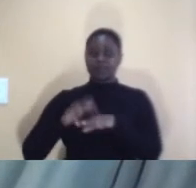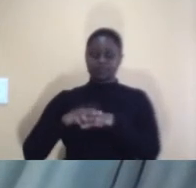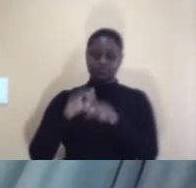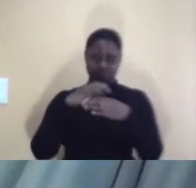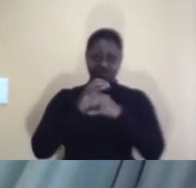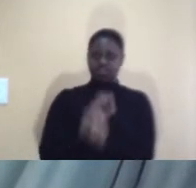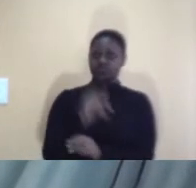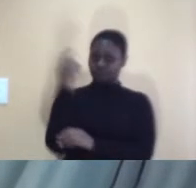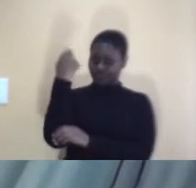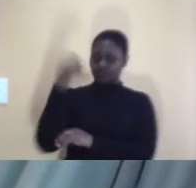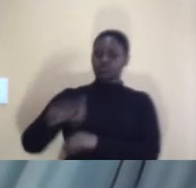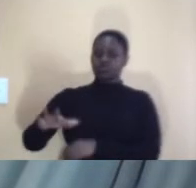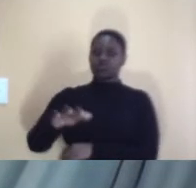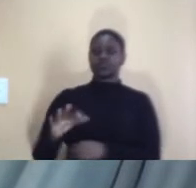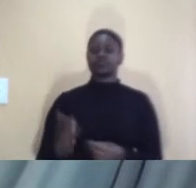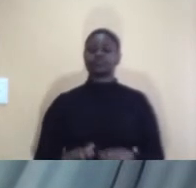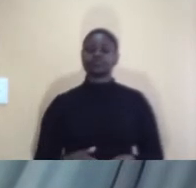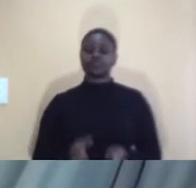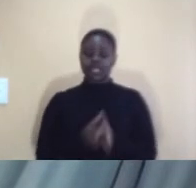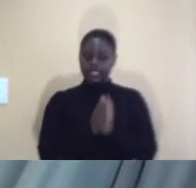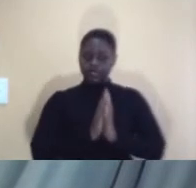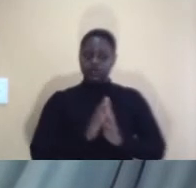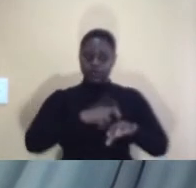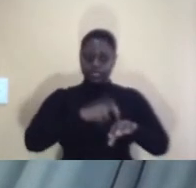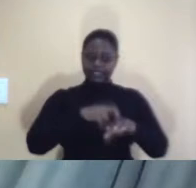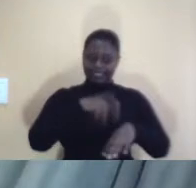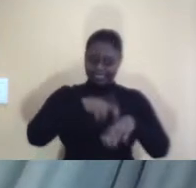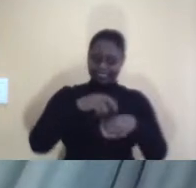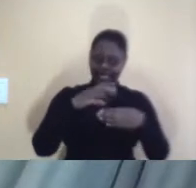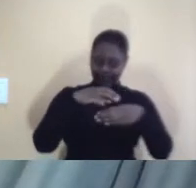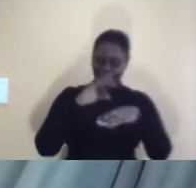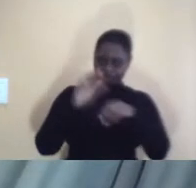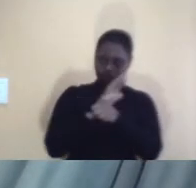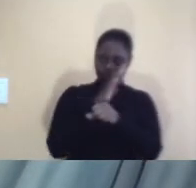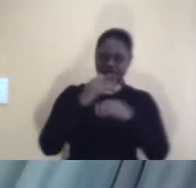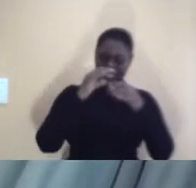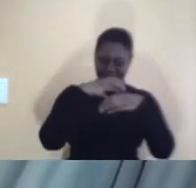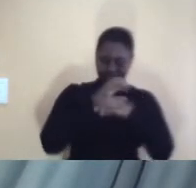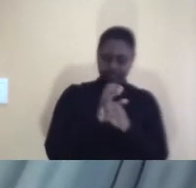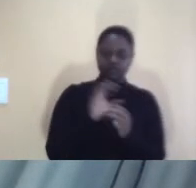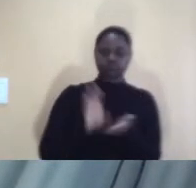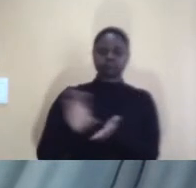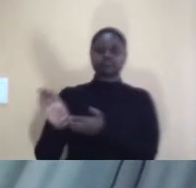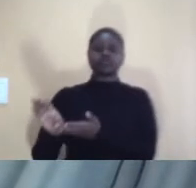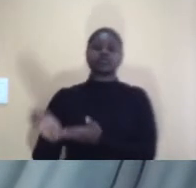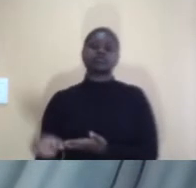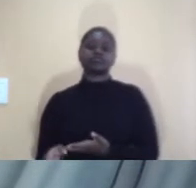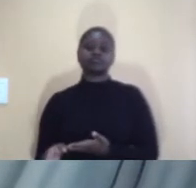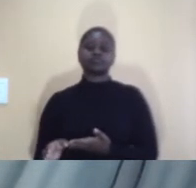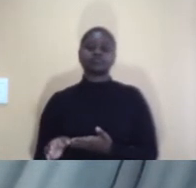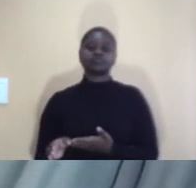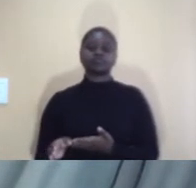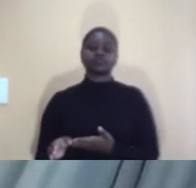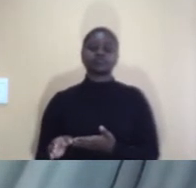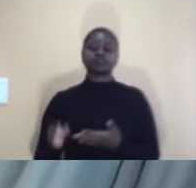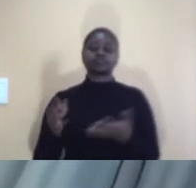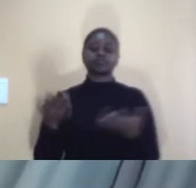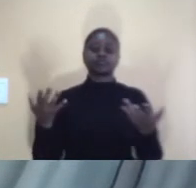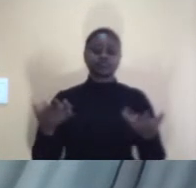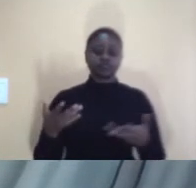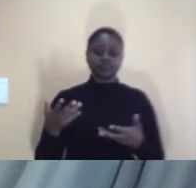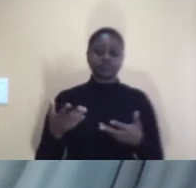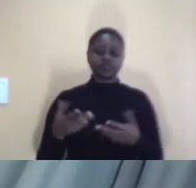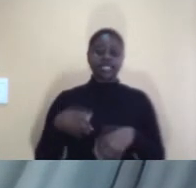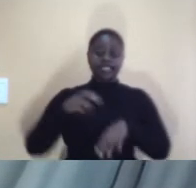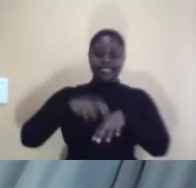areas the required attention. Funding and expertise, and